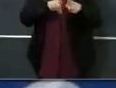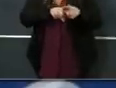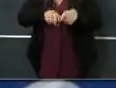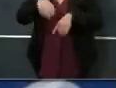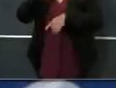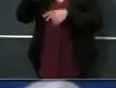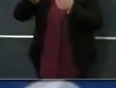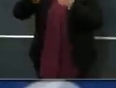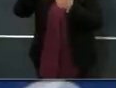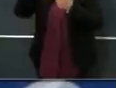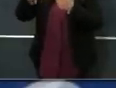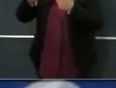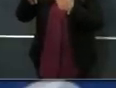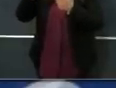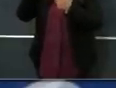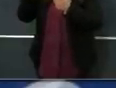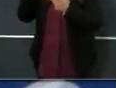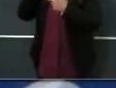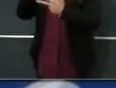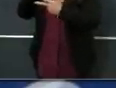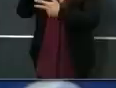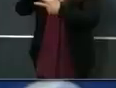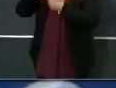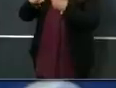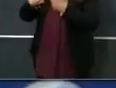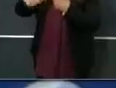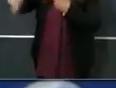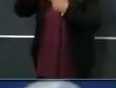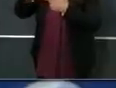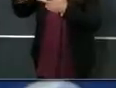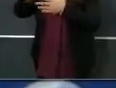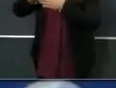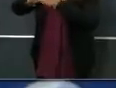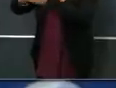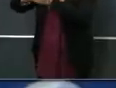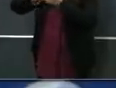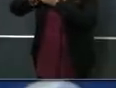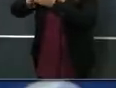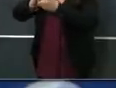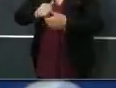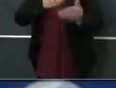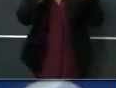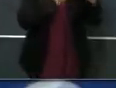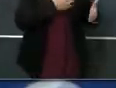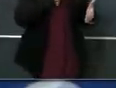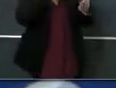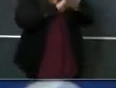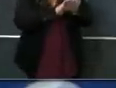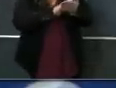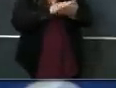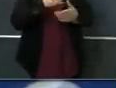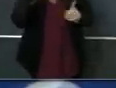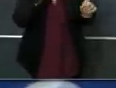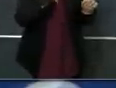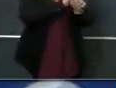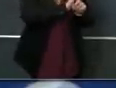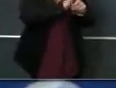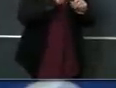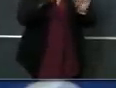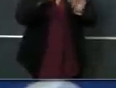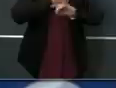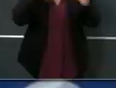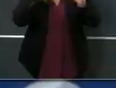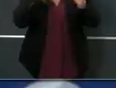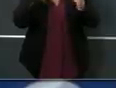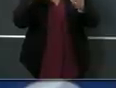thank you for all your hard work. All of you, thank you for your partnership and your collaboration. I thank my wife again for all her incredible work